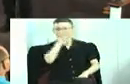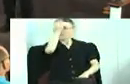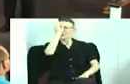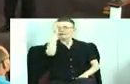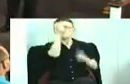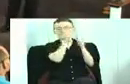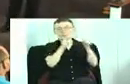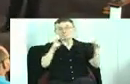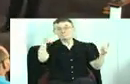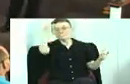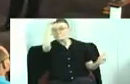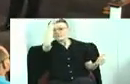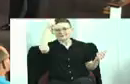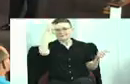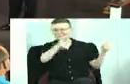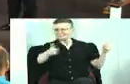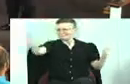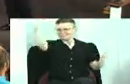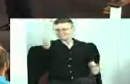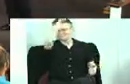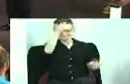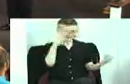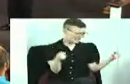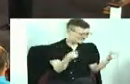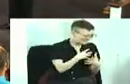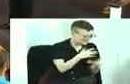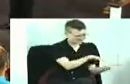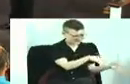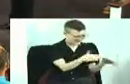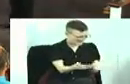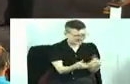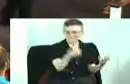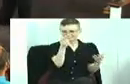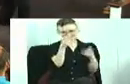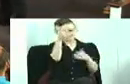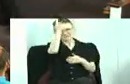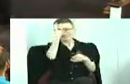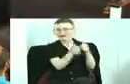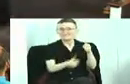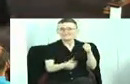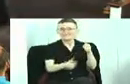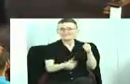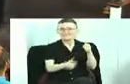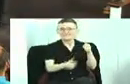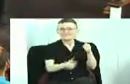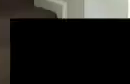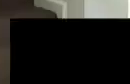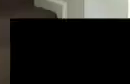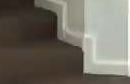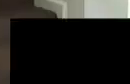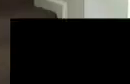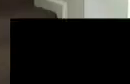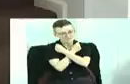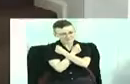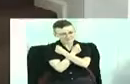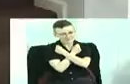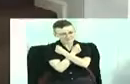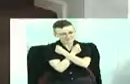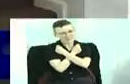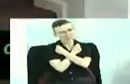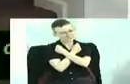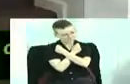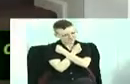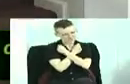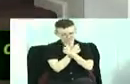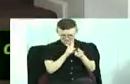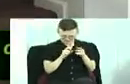that. Bigger than fear, greater than death. God is the God of love. We are told in the